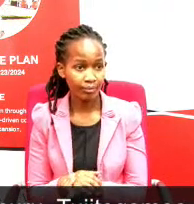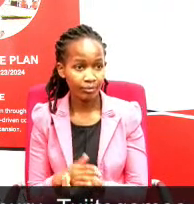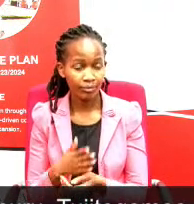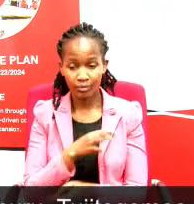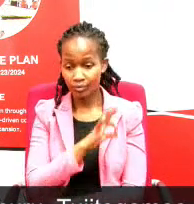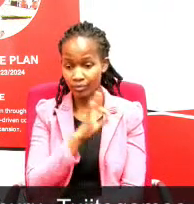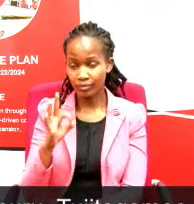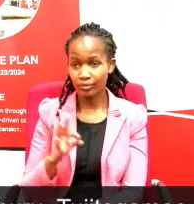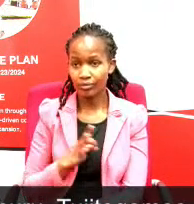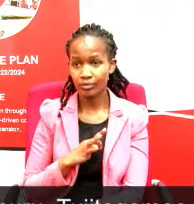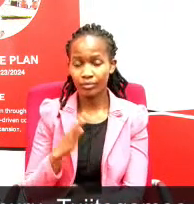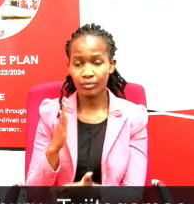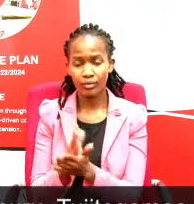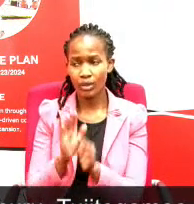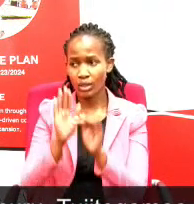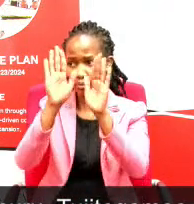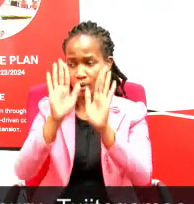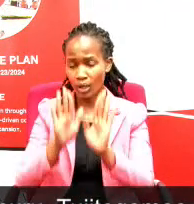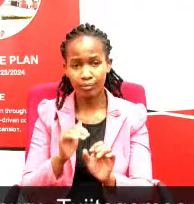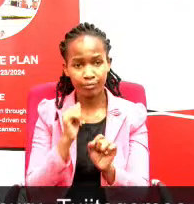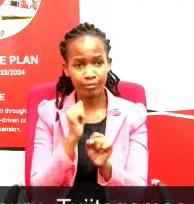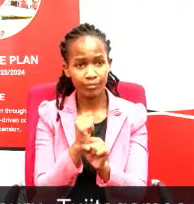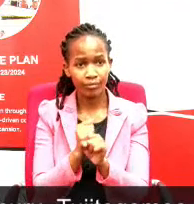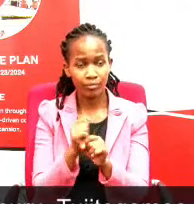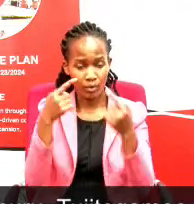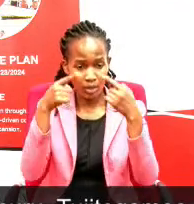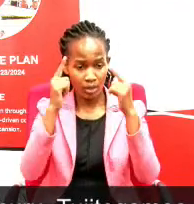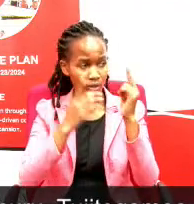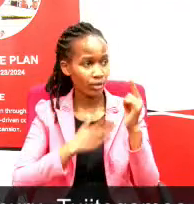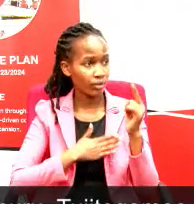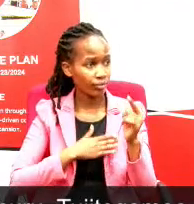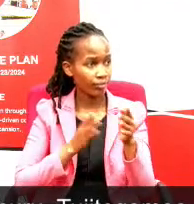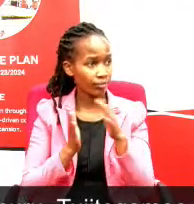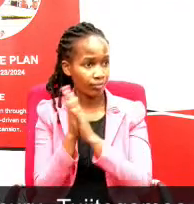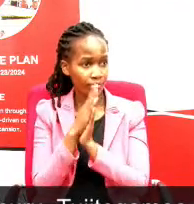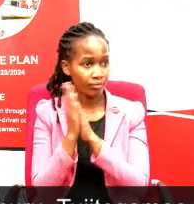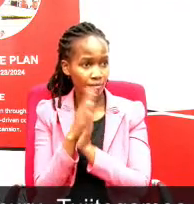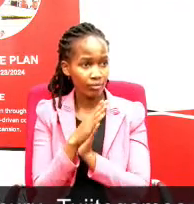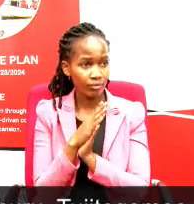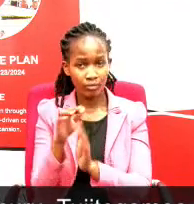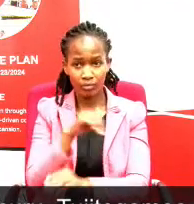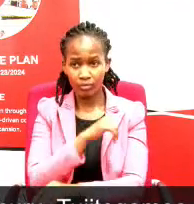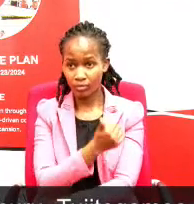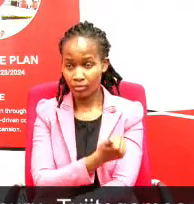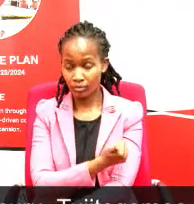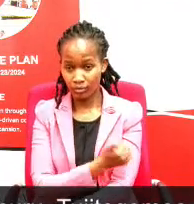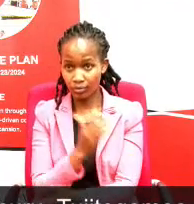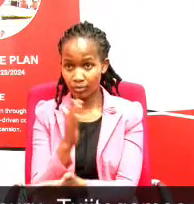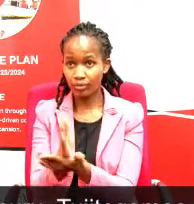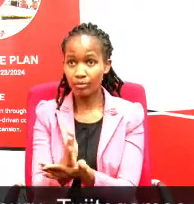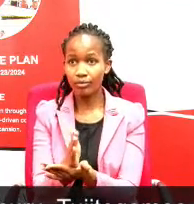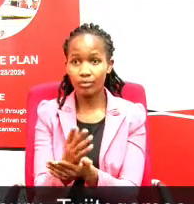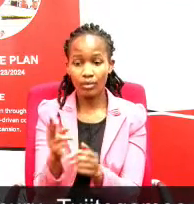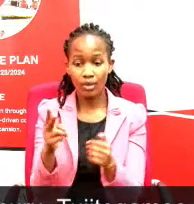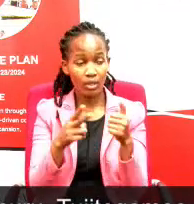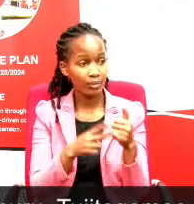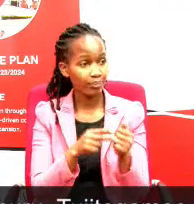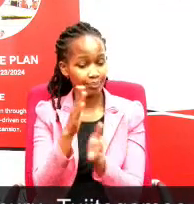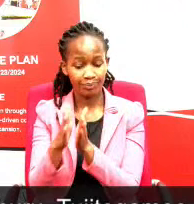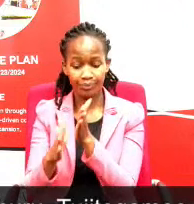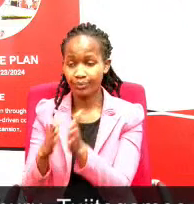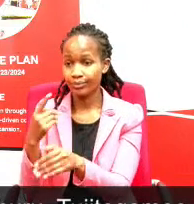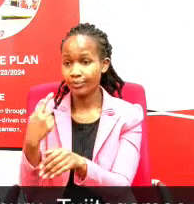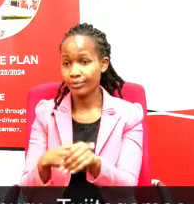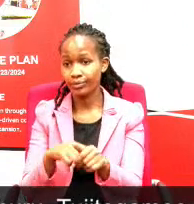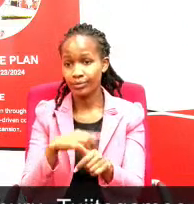Our staff have played a pivotal role in our success story as an authority. Over the 7th plan